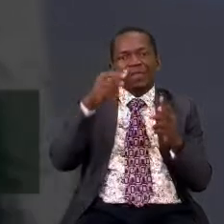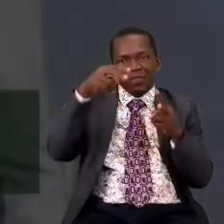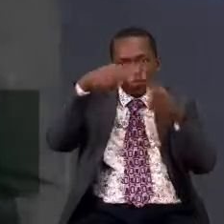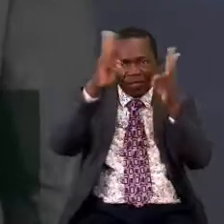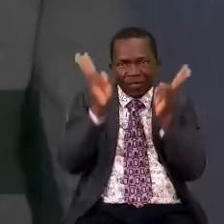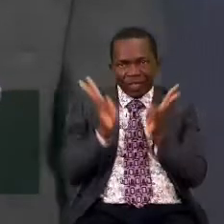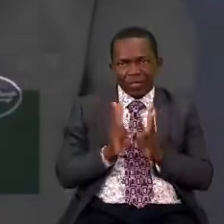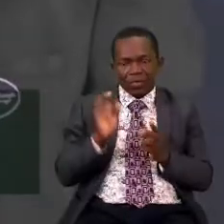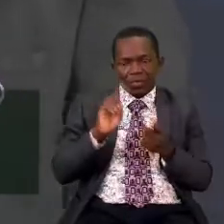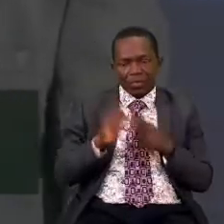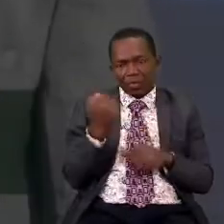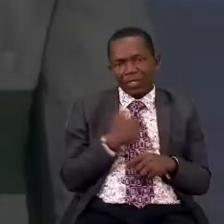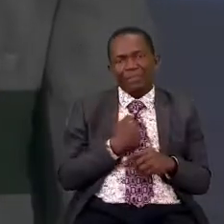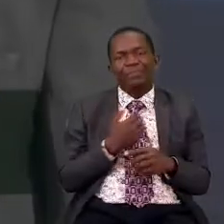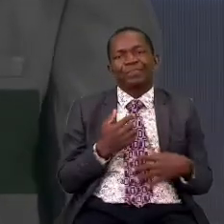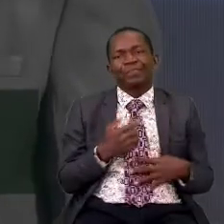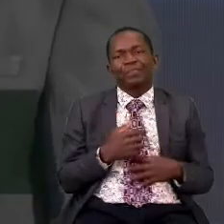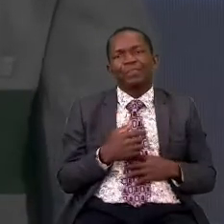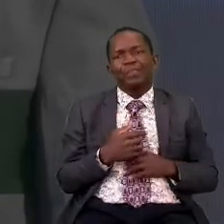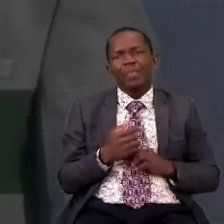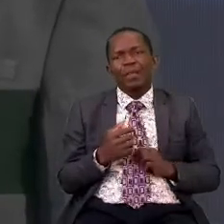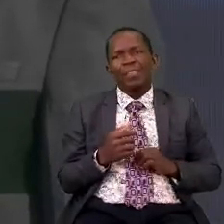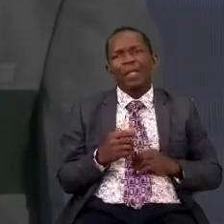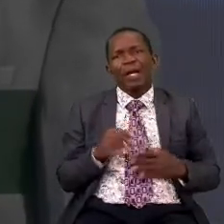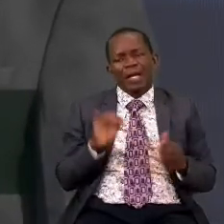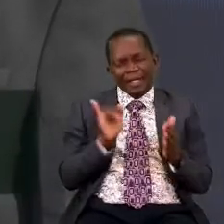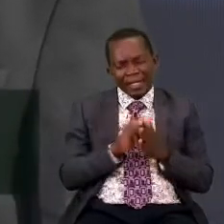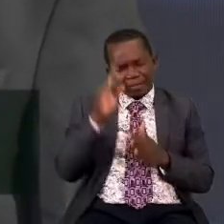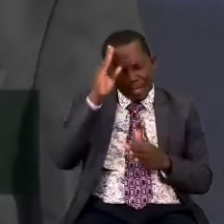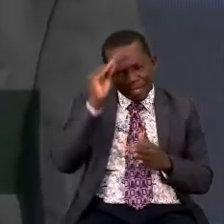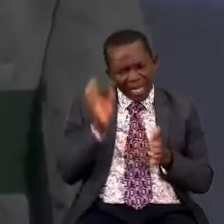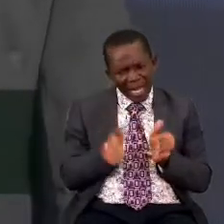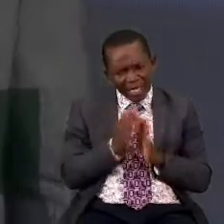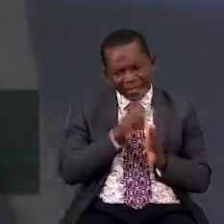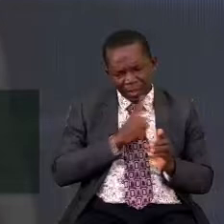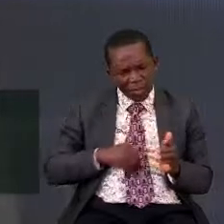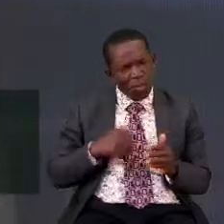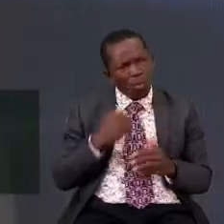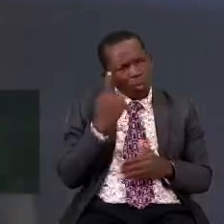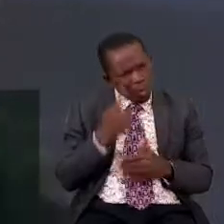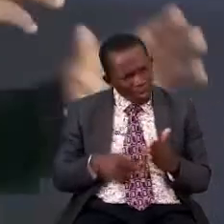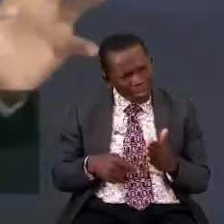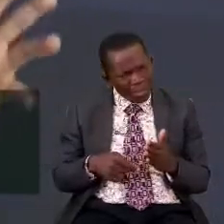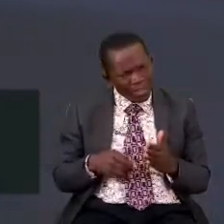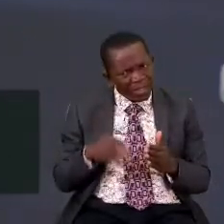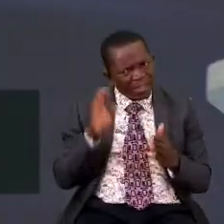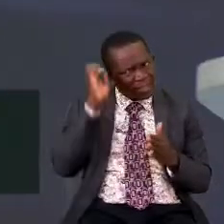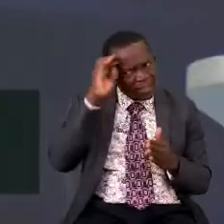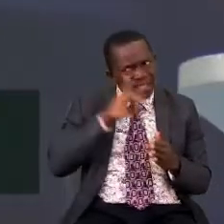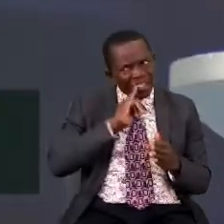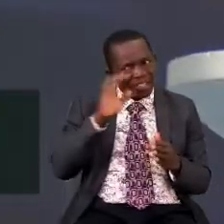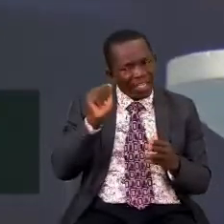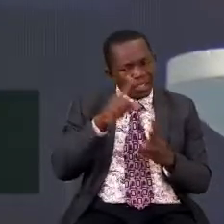will, is a chosen man that will write my revelation. And he will write